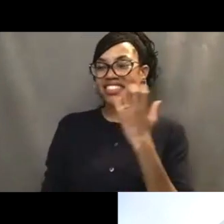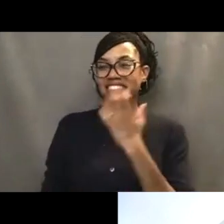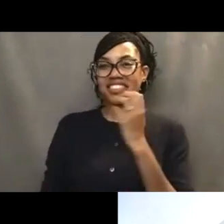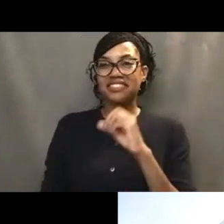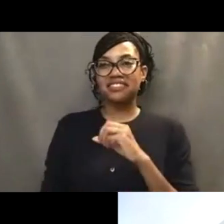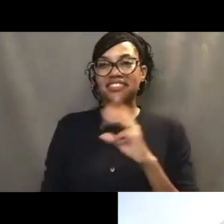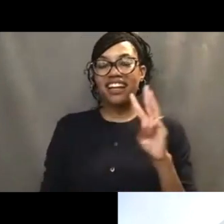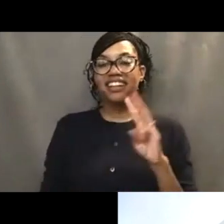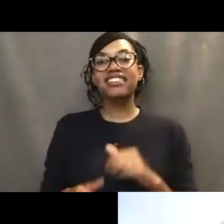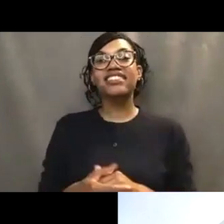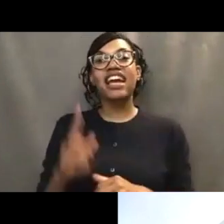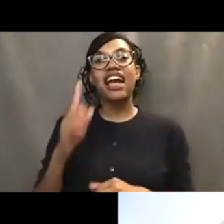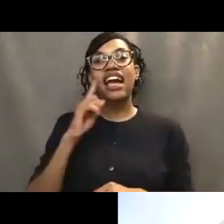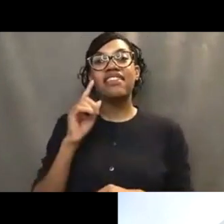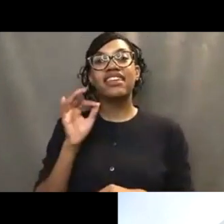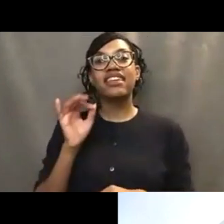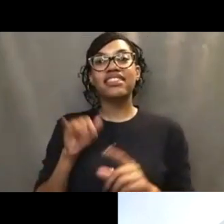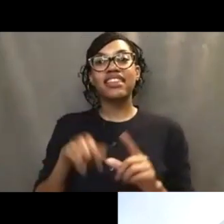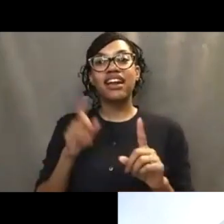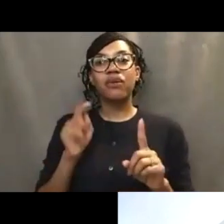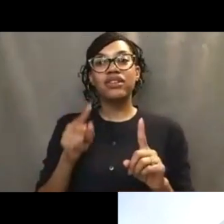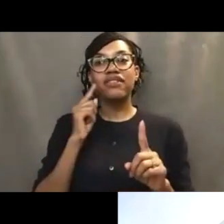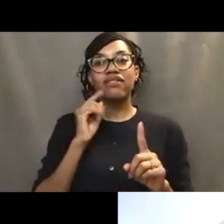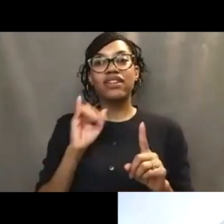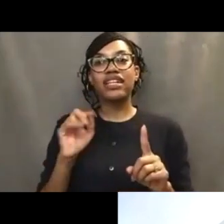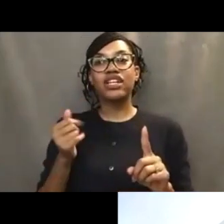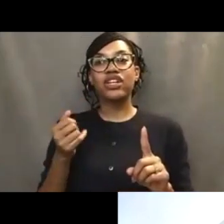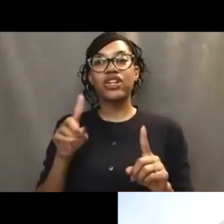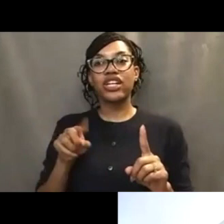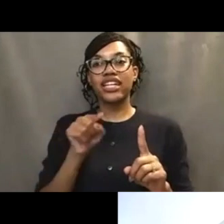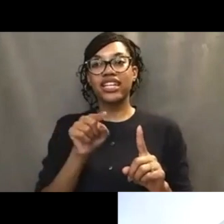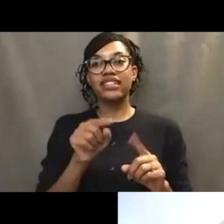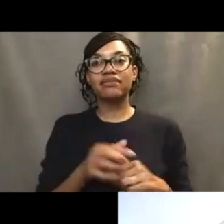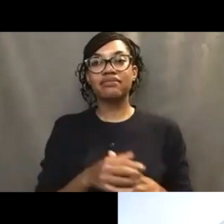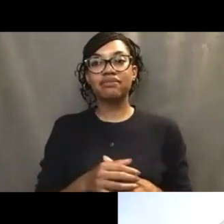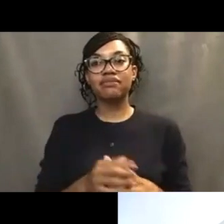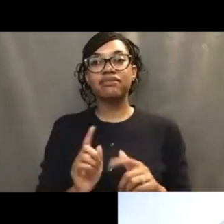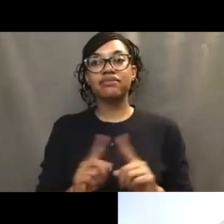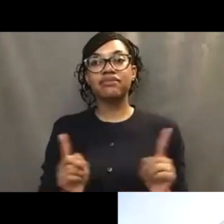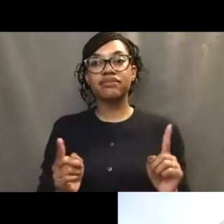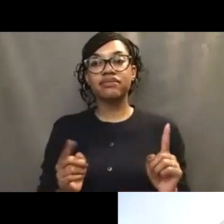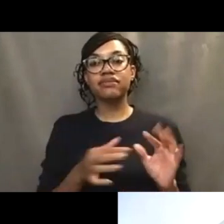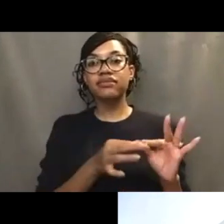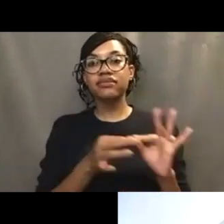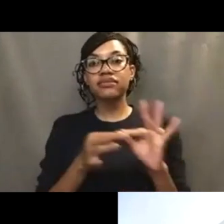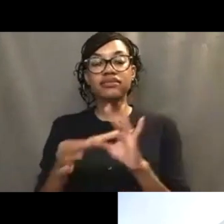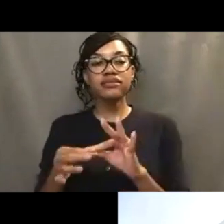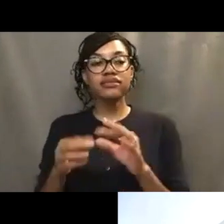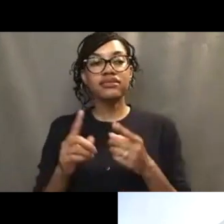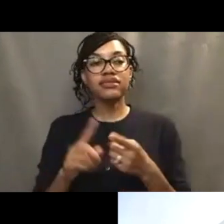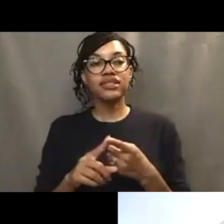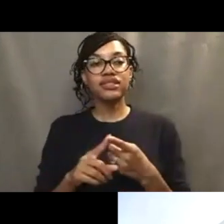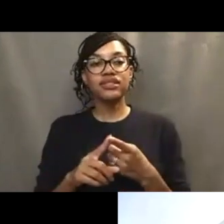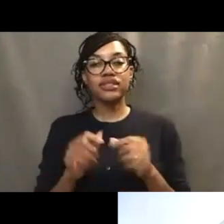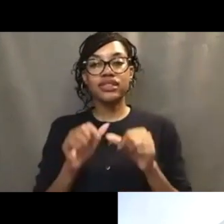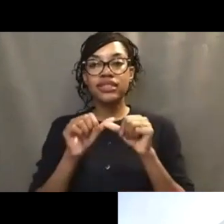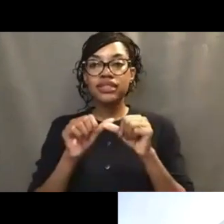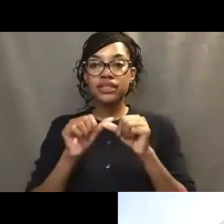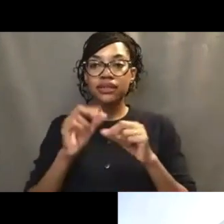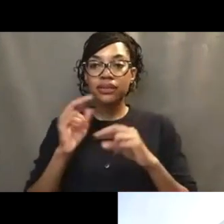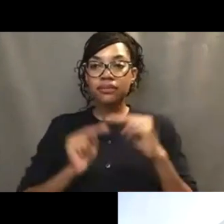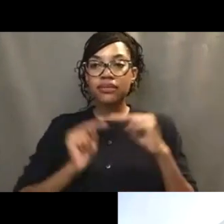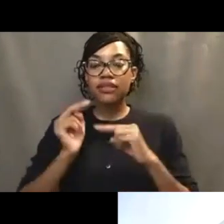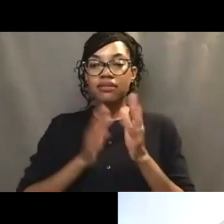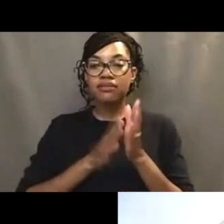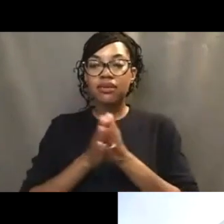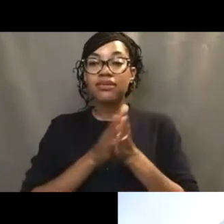be an Ingrid question, but so in terms of continuing to build momentum,